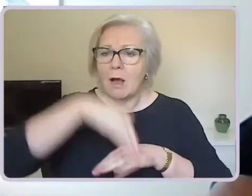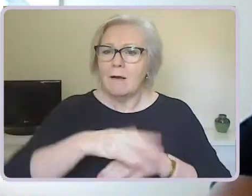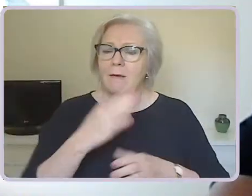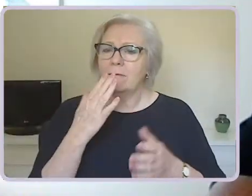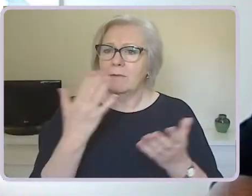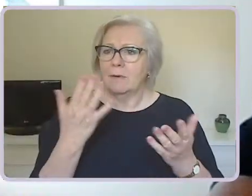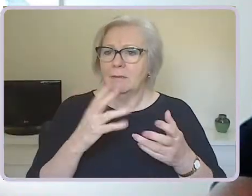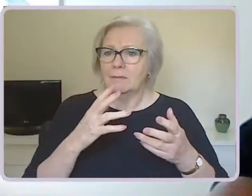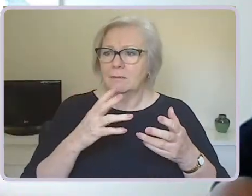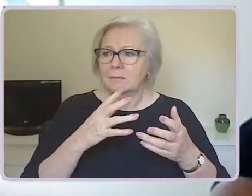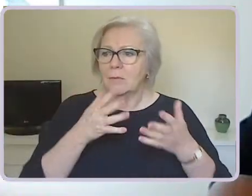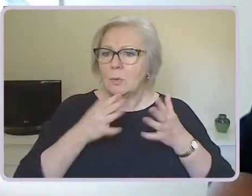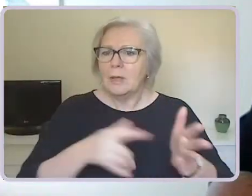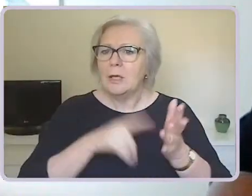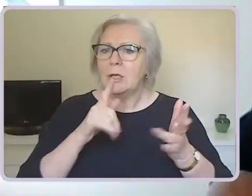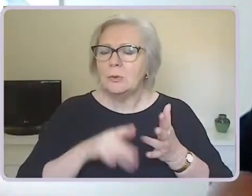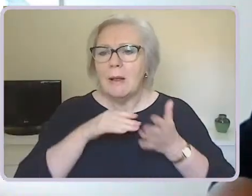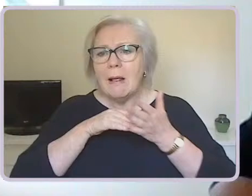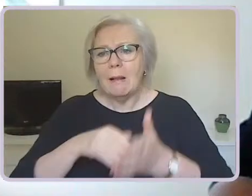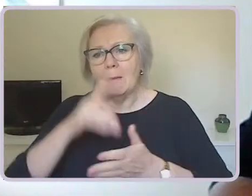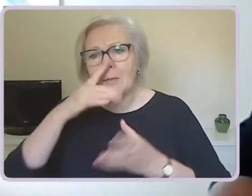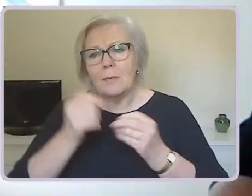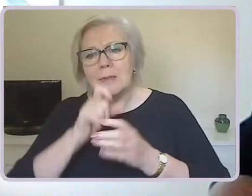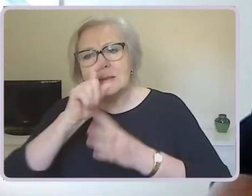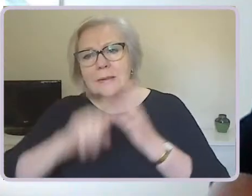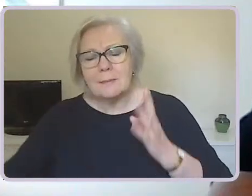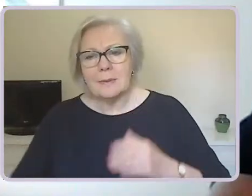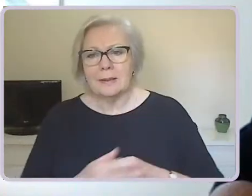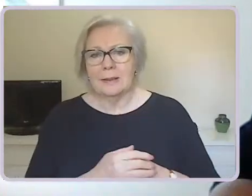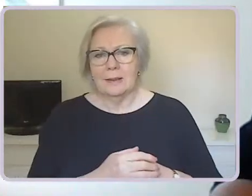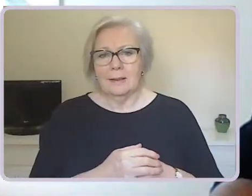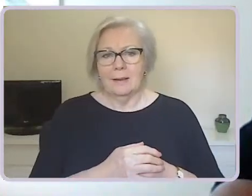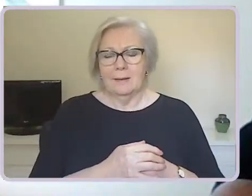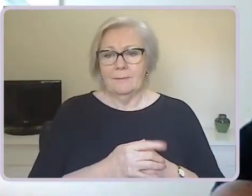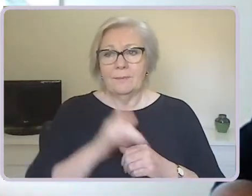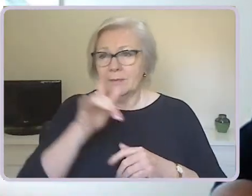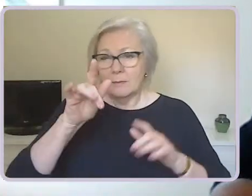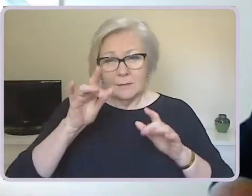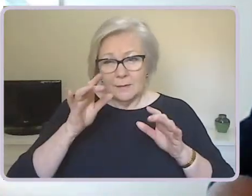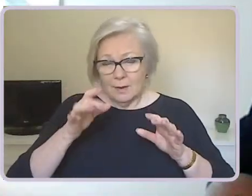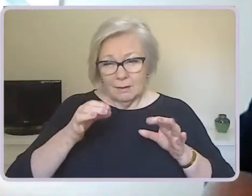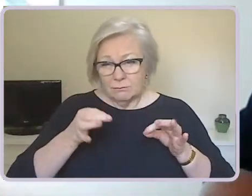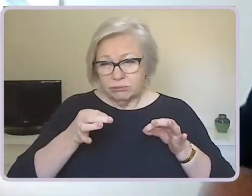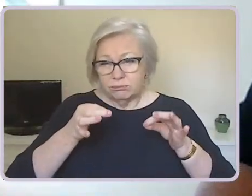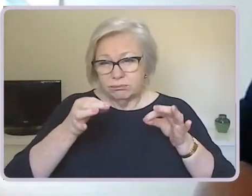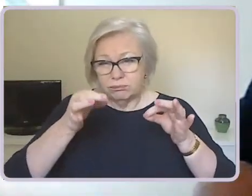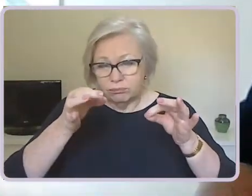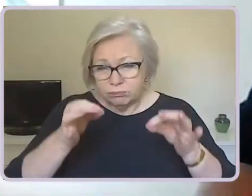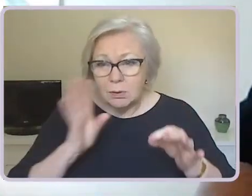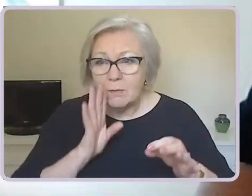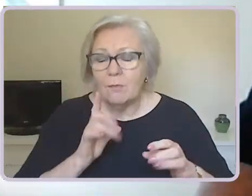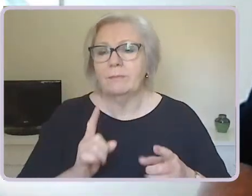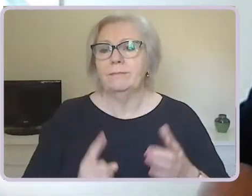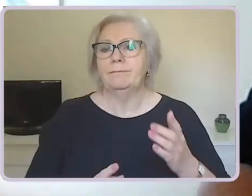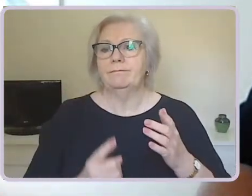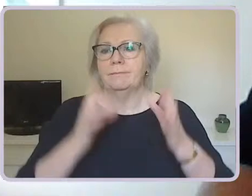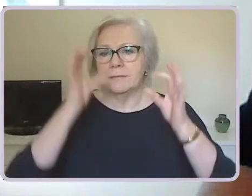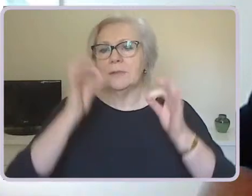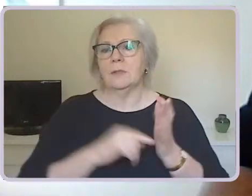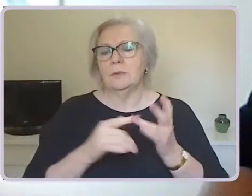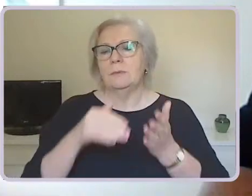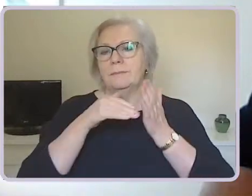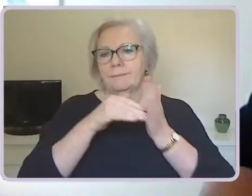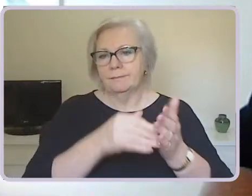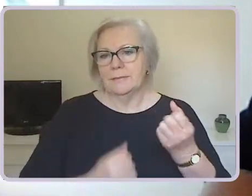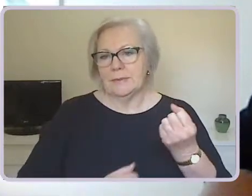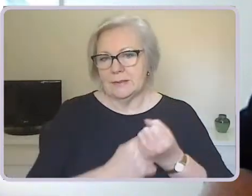of Australians with disability before public health officials scramble to engage. As the community